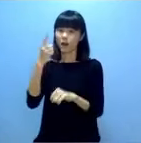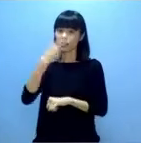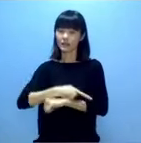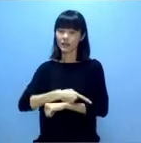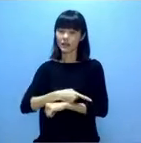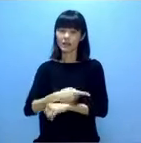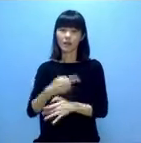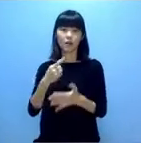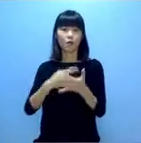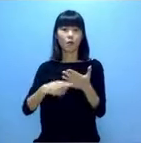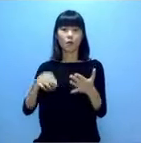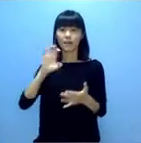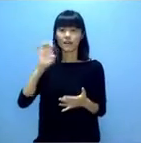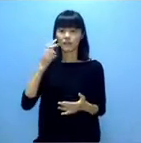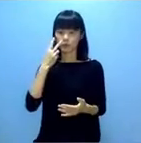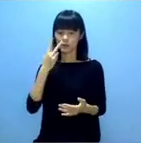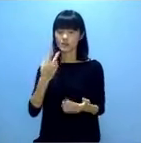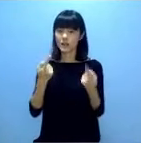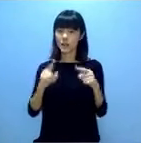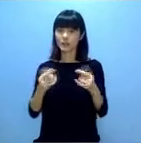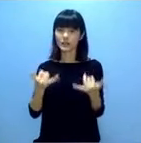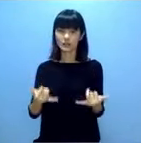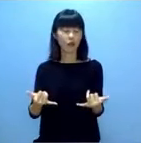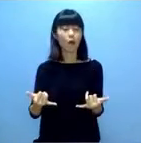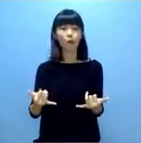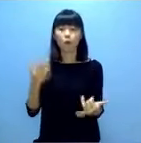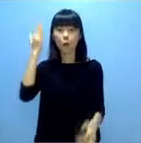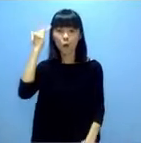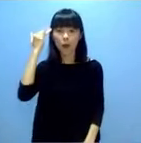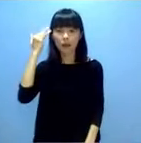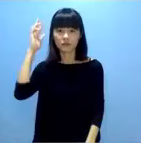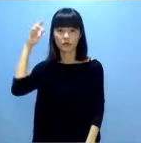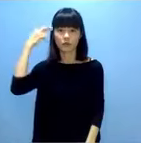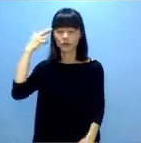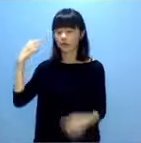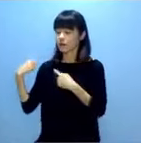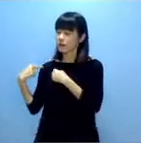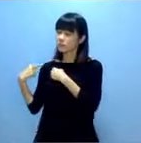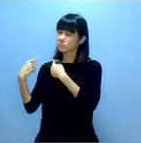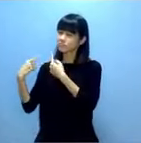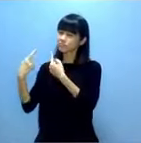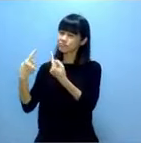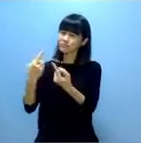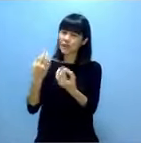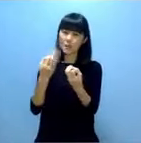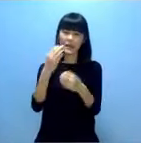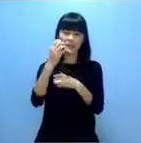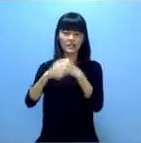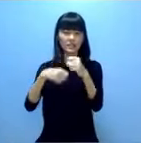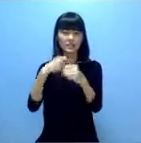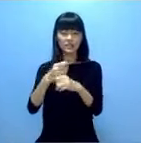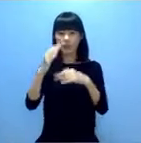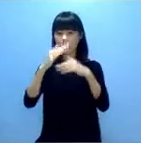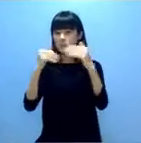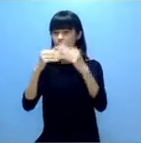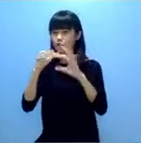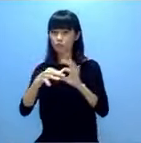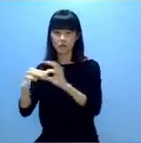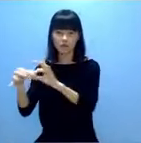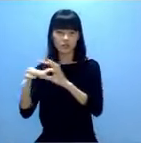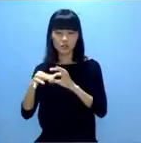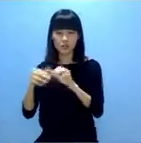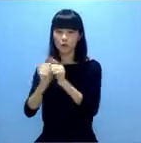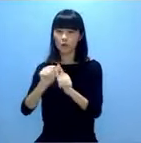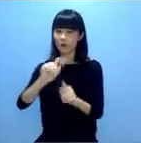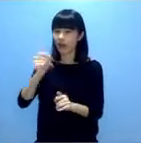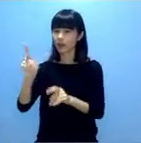happening now, it was all the years and years of work that we have put in terms of building relationship, in terms of doing the work for